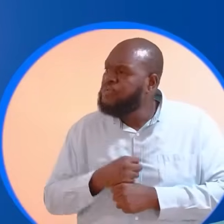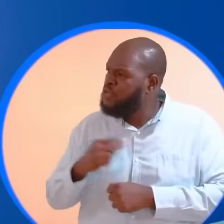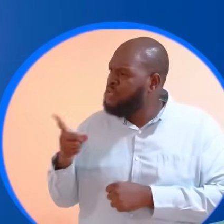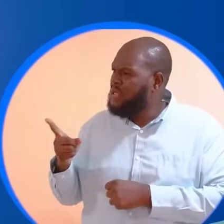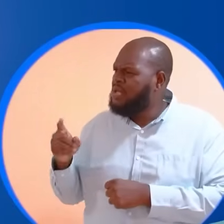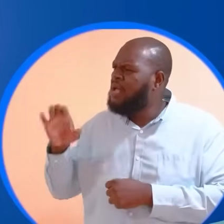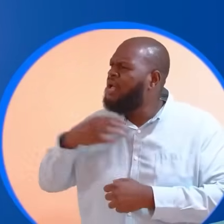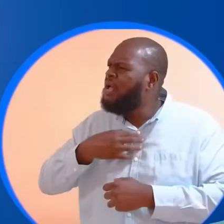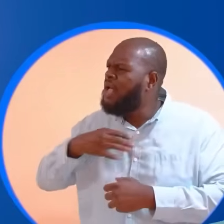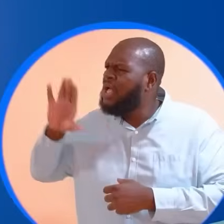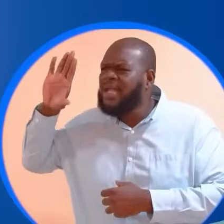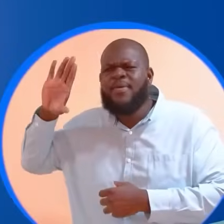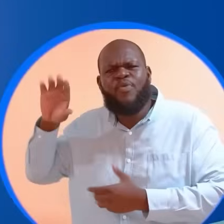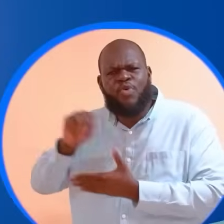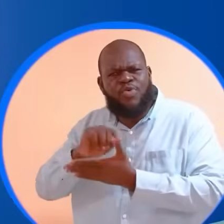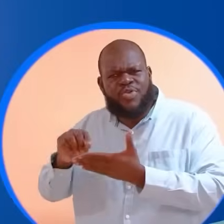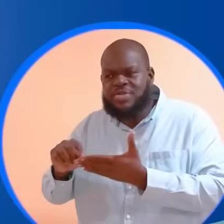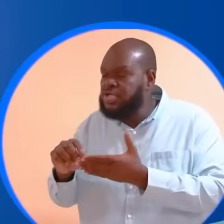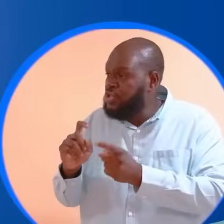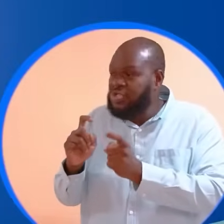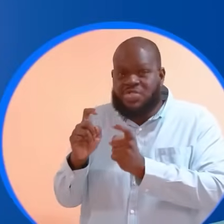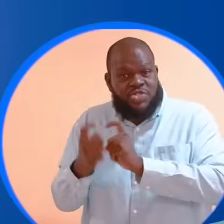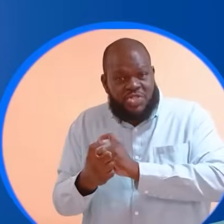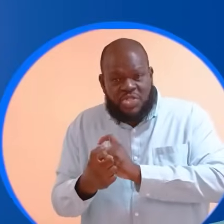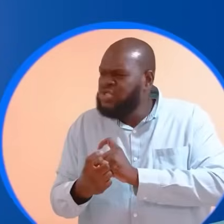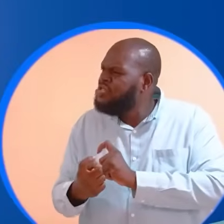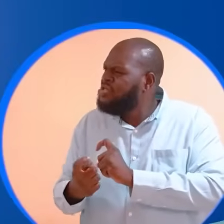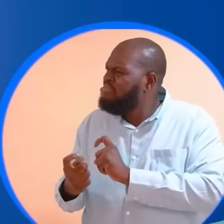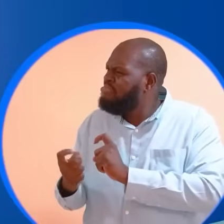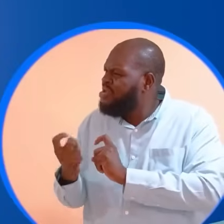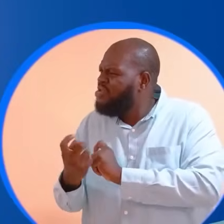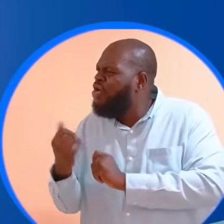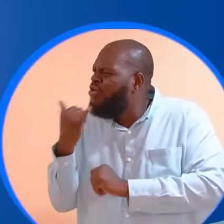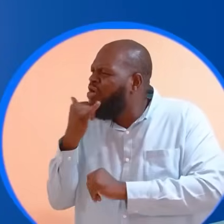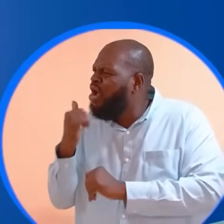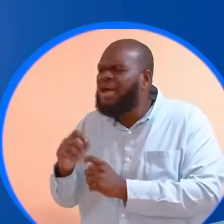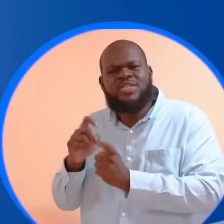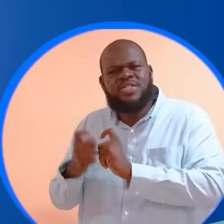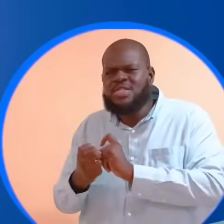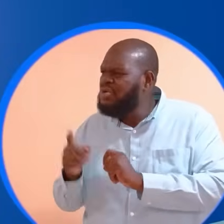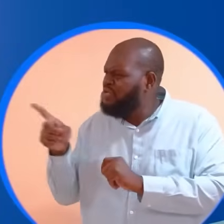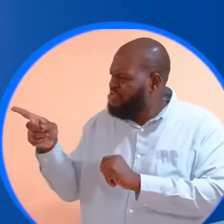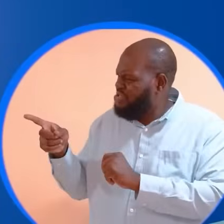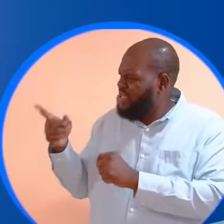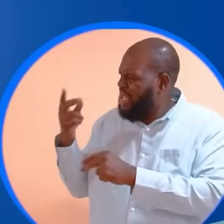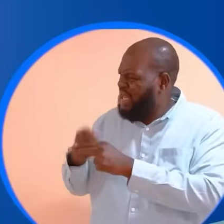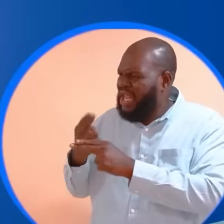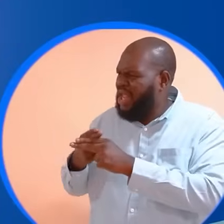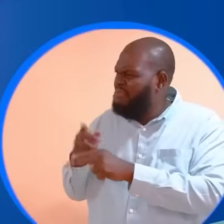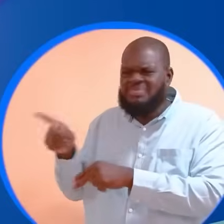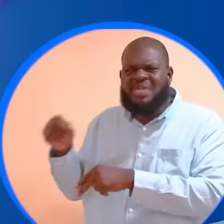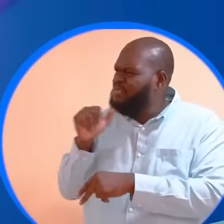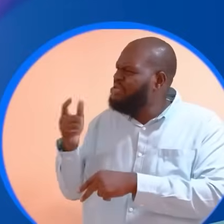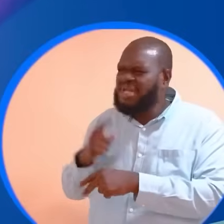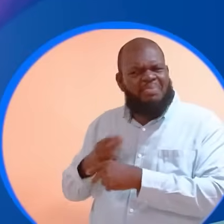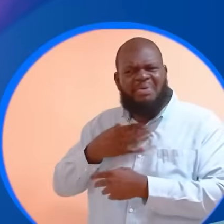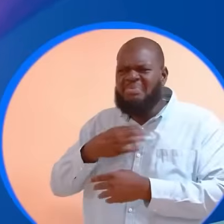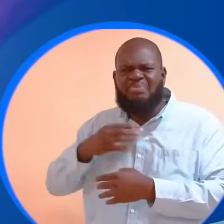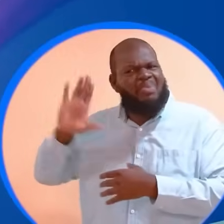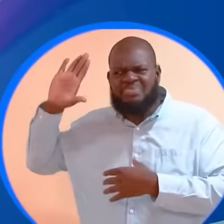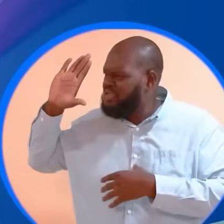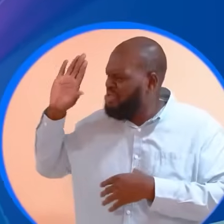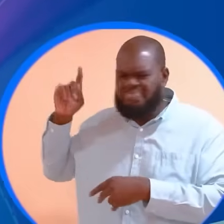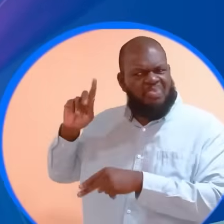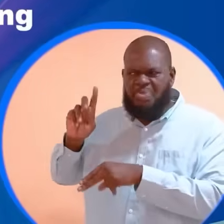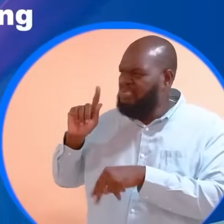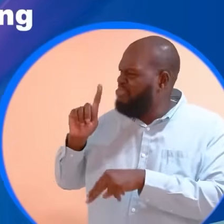can make a claim for registration, change, correction to your particulars, or you can object to the inclusion of anyone who you believe should